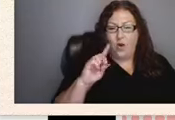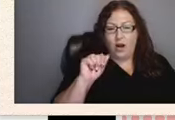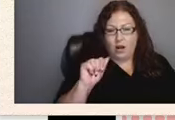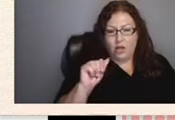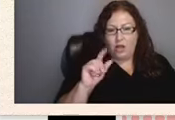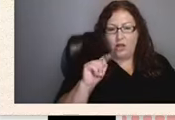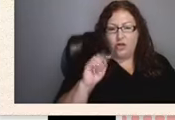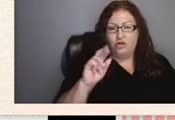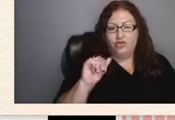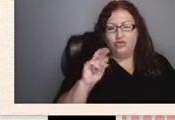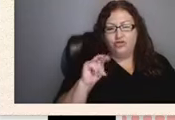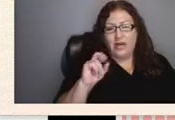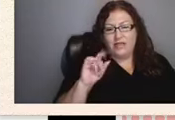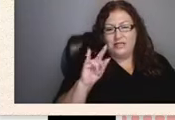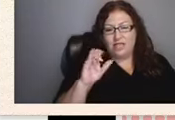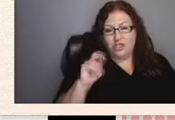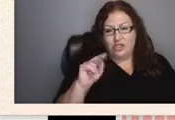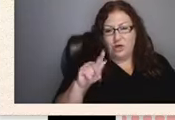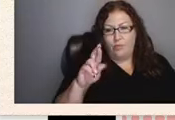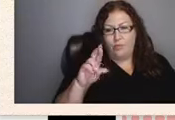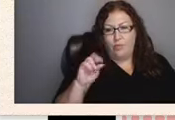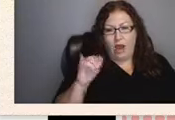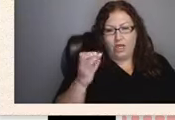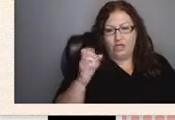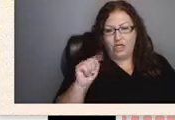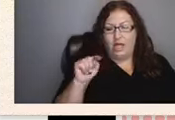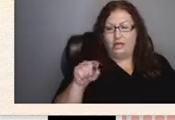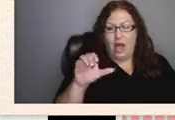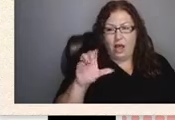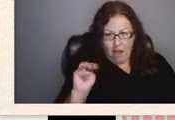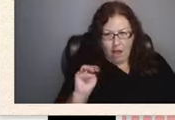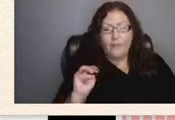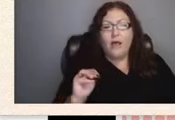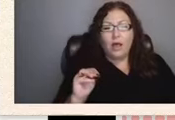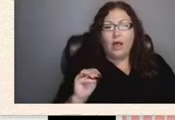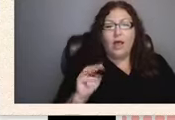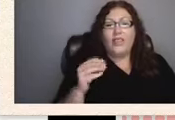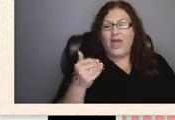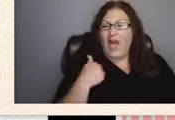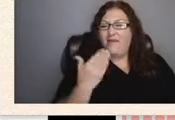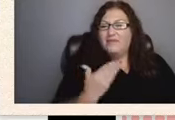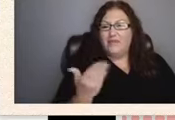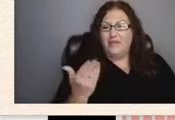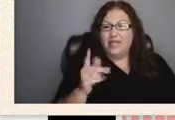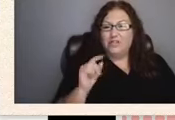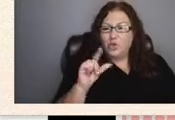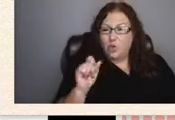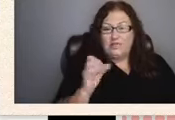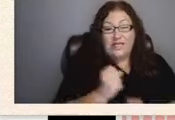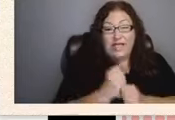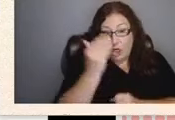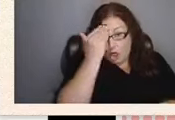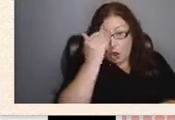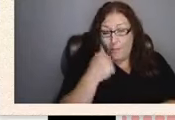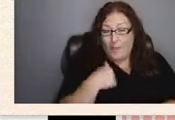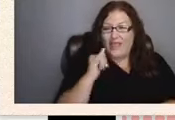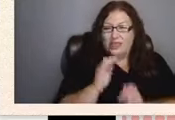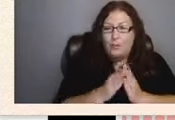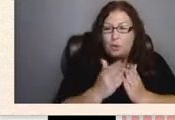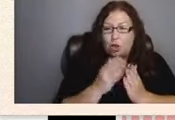www.floridatransitionproject.com website. And they have some tools. Getting to Know Me is a booklet you can fill out